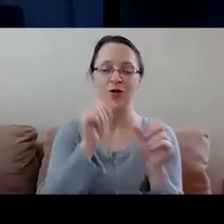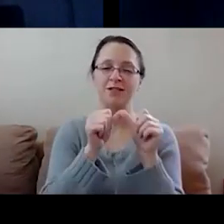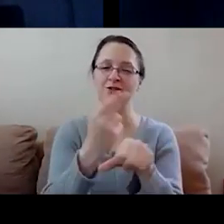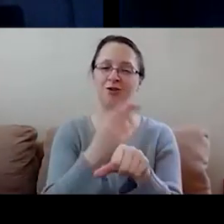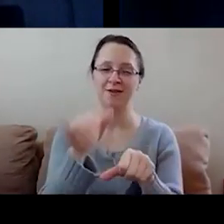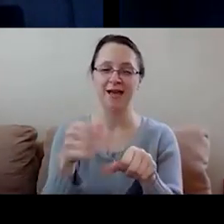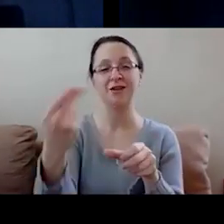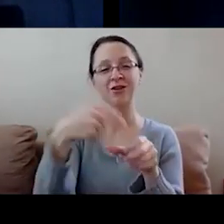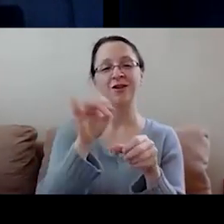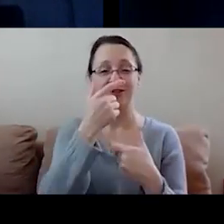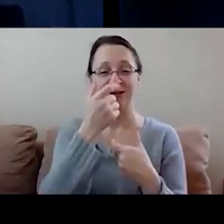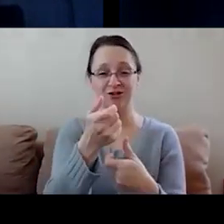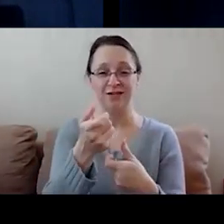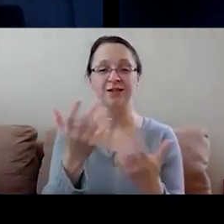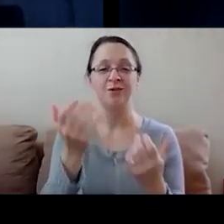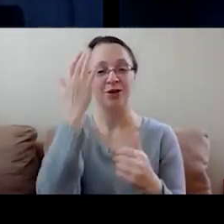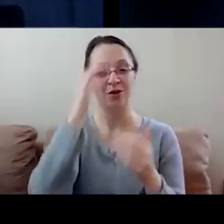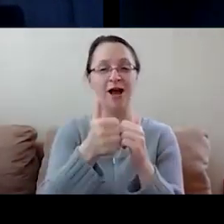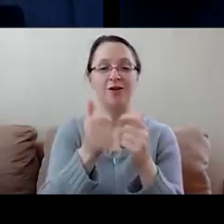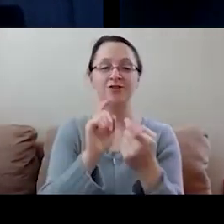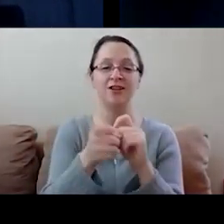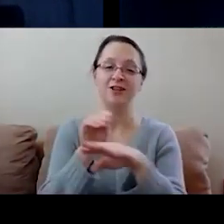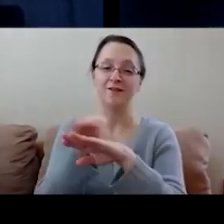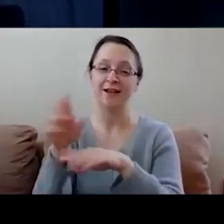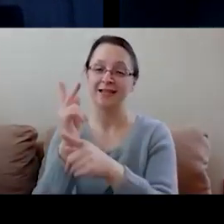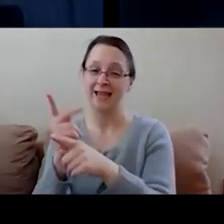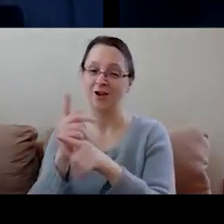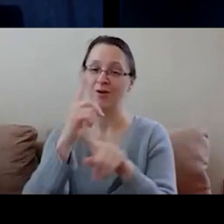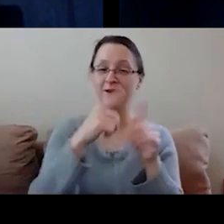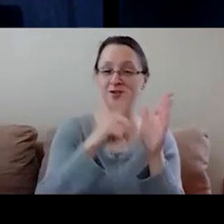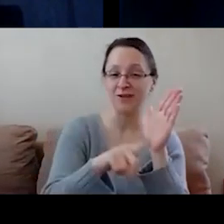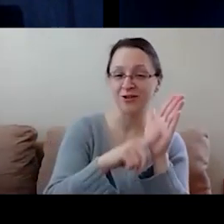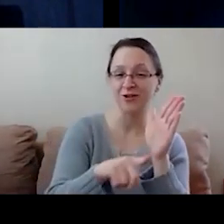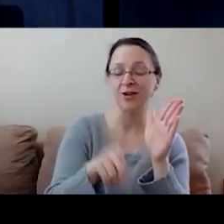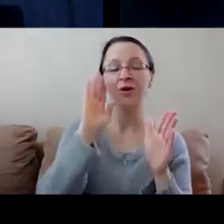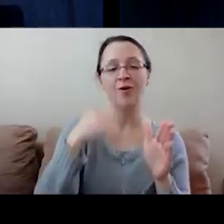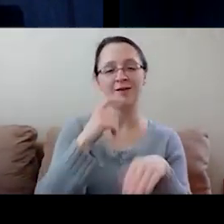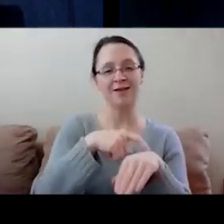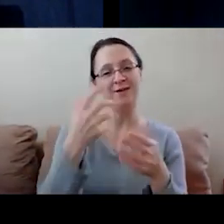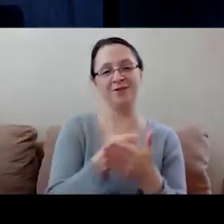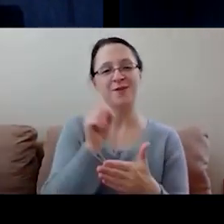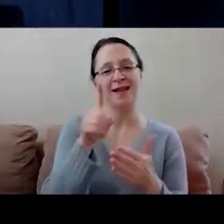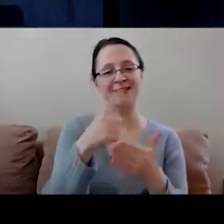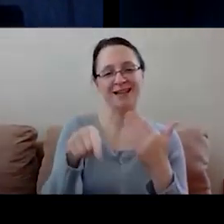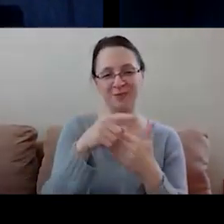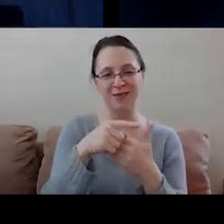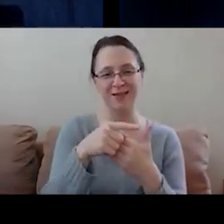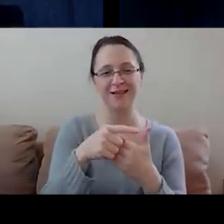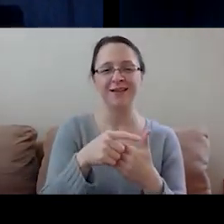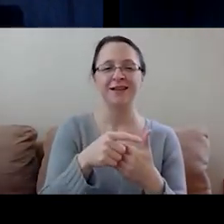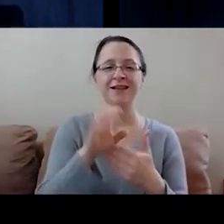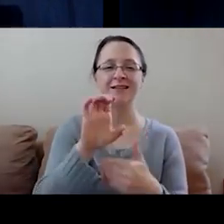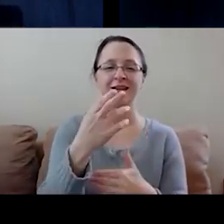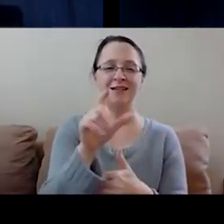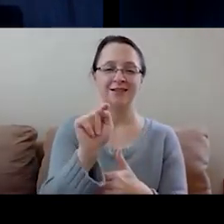us. If you want to know how these changes will affect both care and research, you'll have a chance to ask her. Until then, the Center for Health and